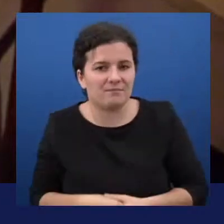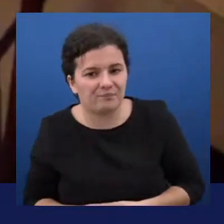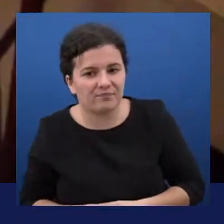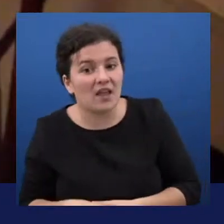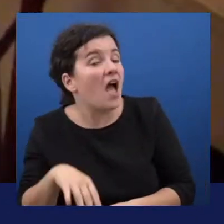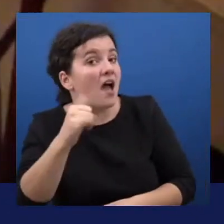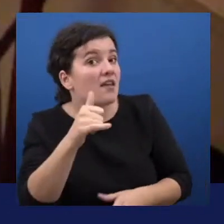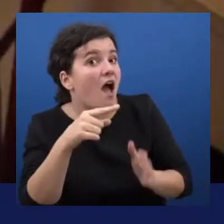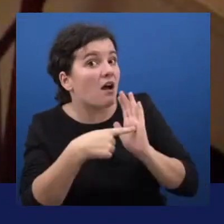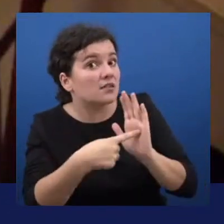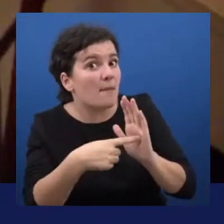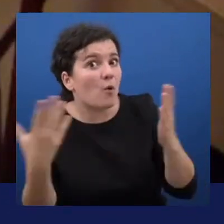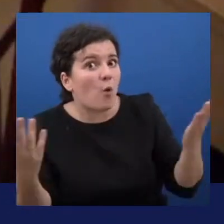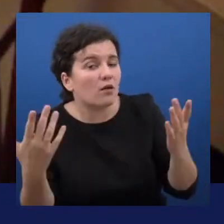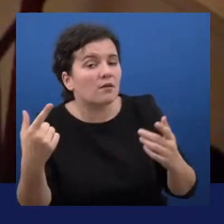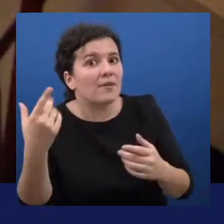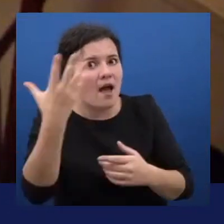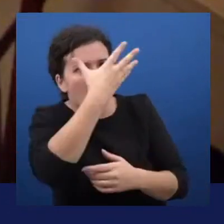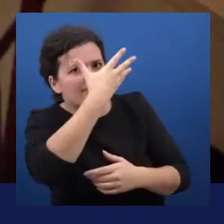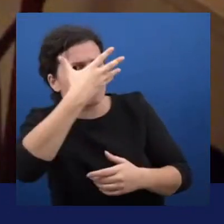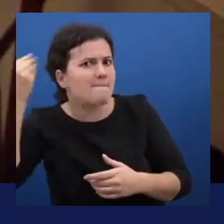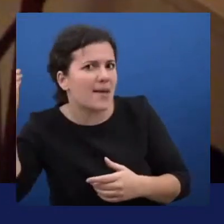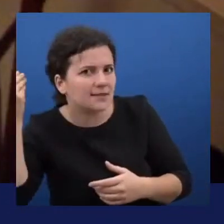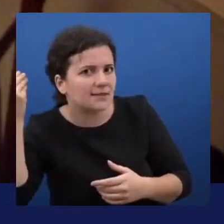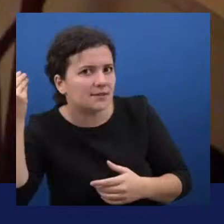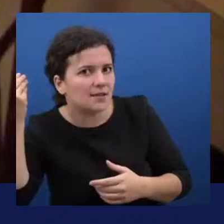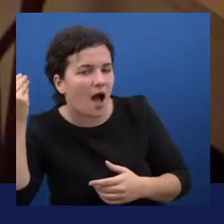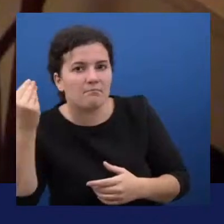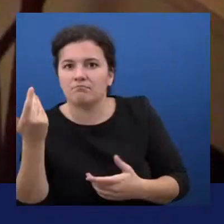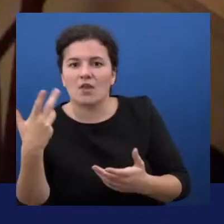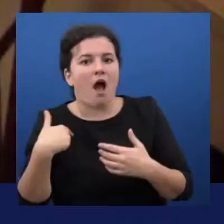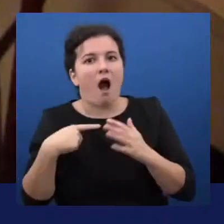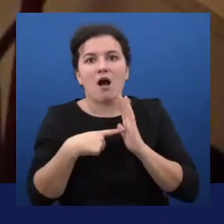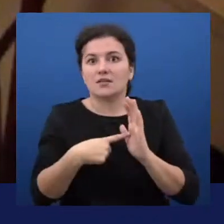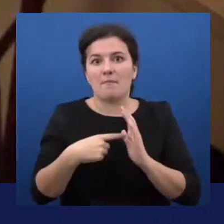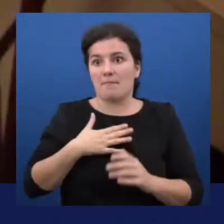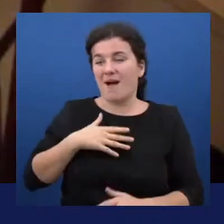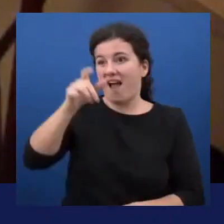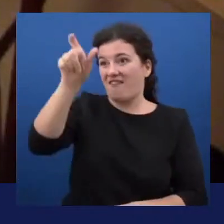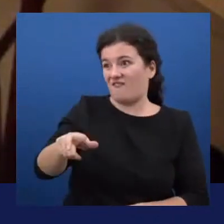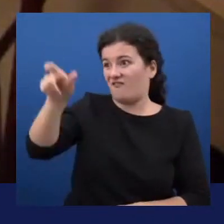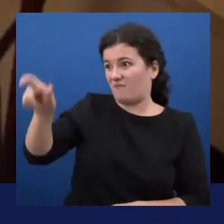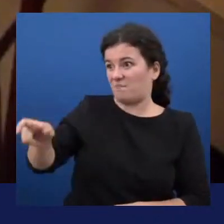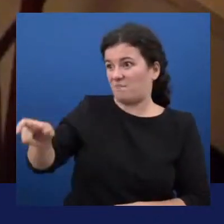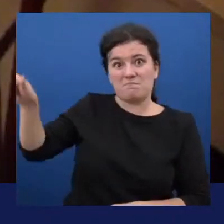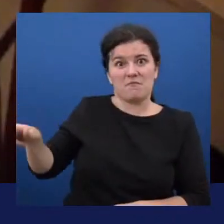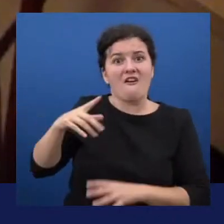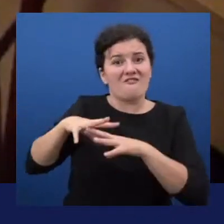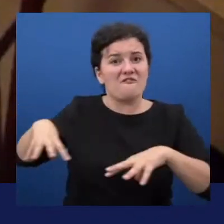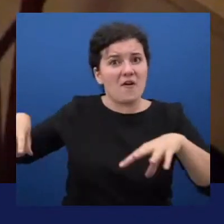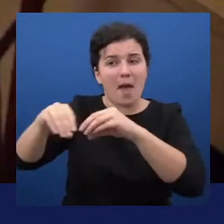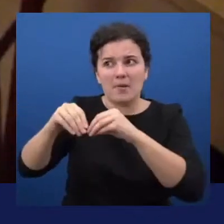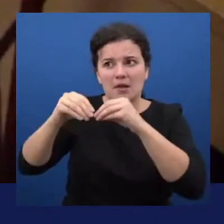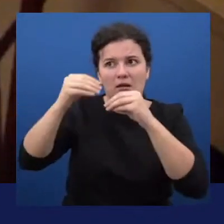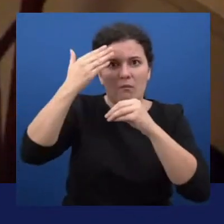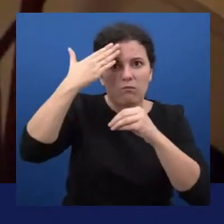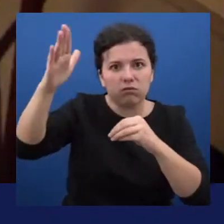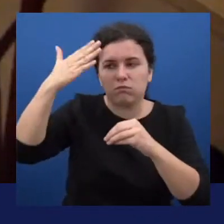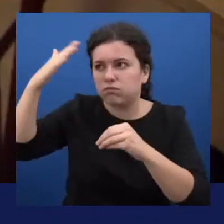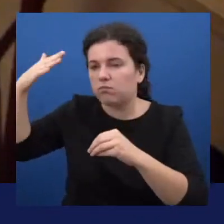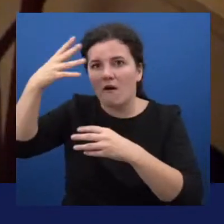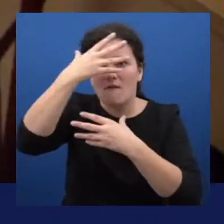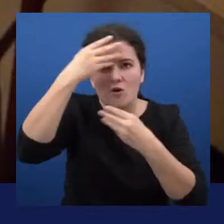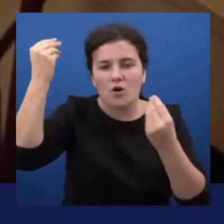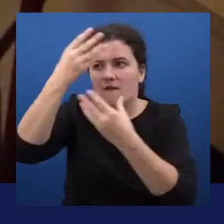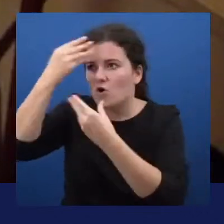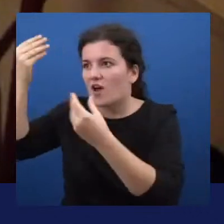dementia, right? Maybe they don't recognize their own family members. Now, in that case, you could build a very simple app to